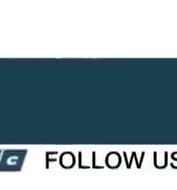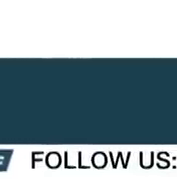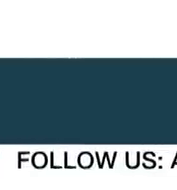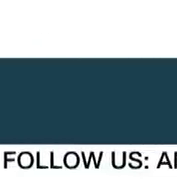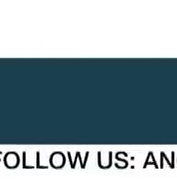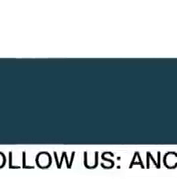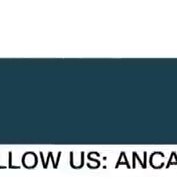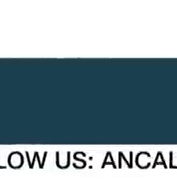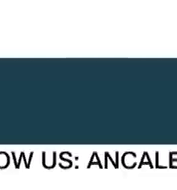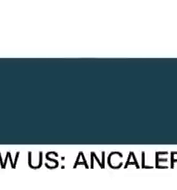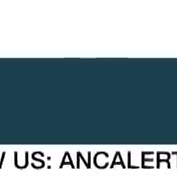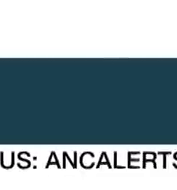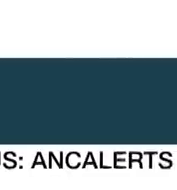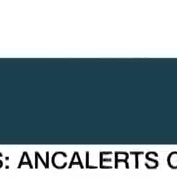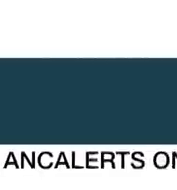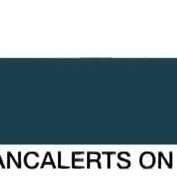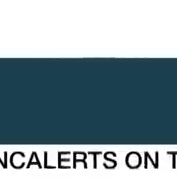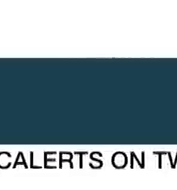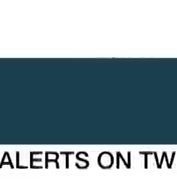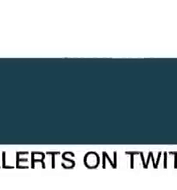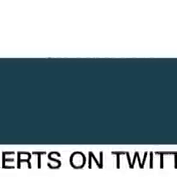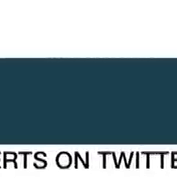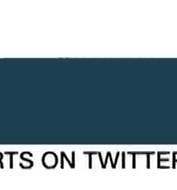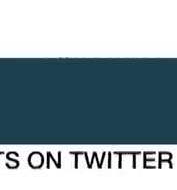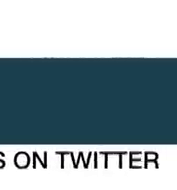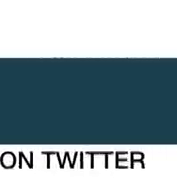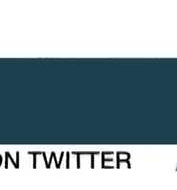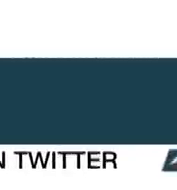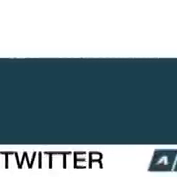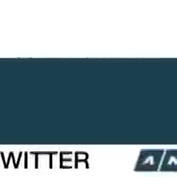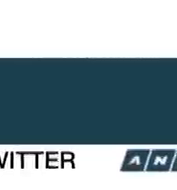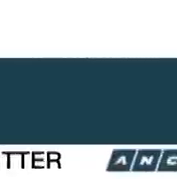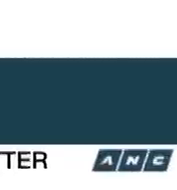acts, repeated acts. That's why,